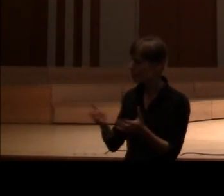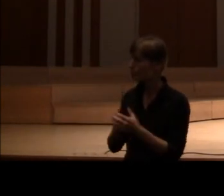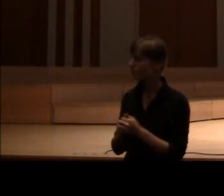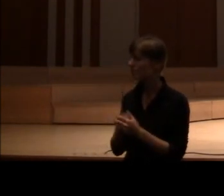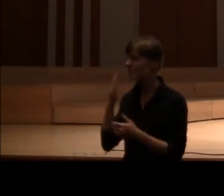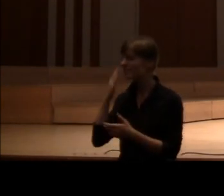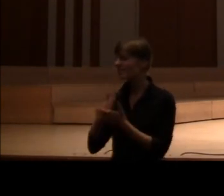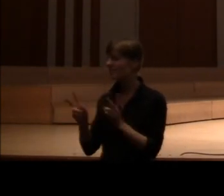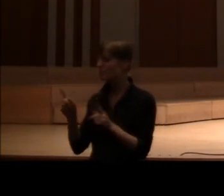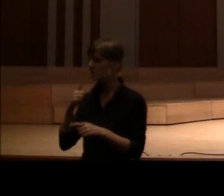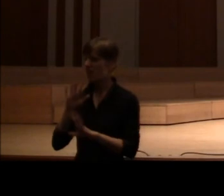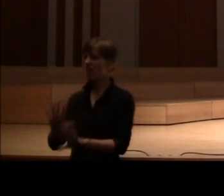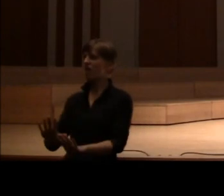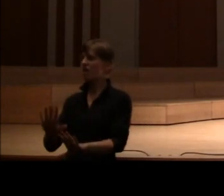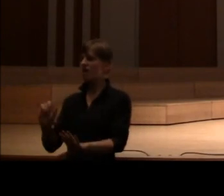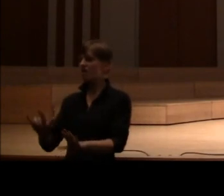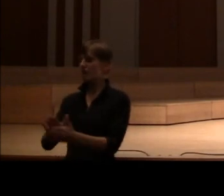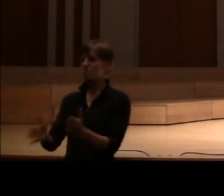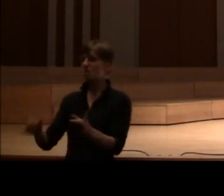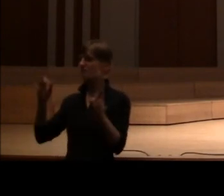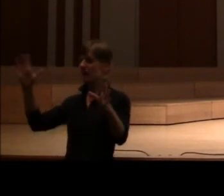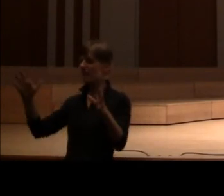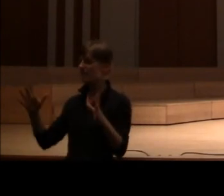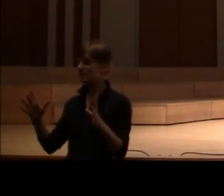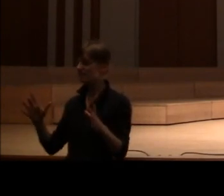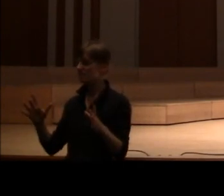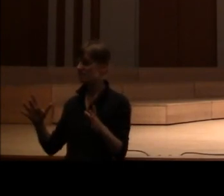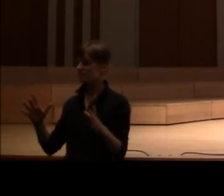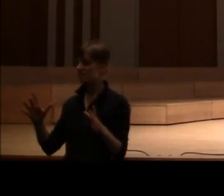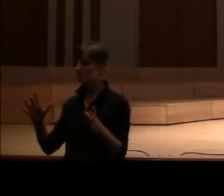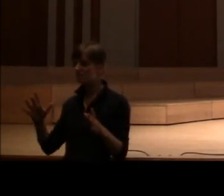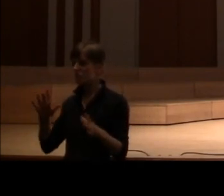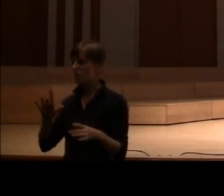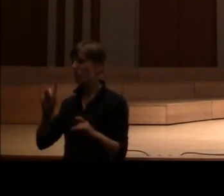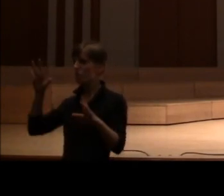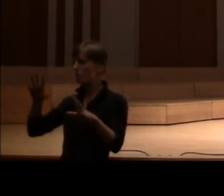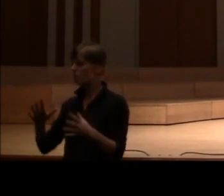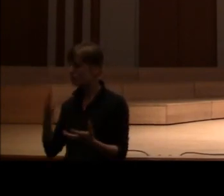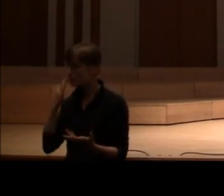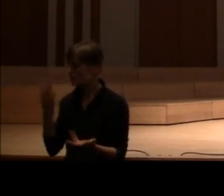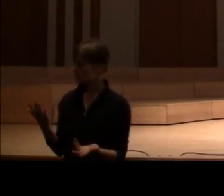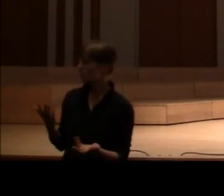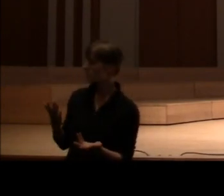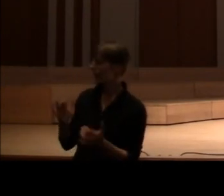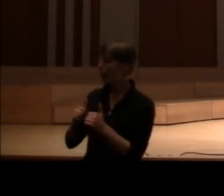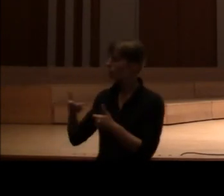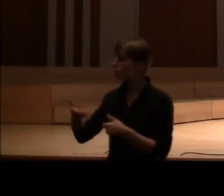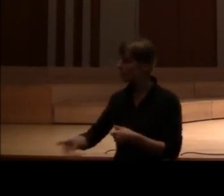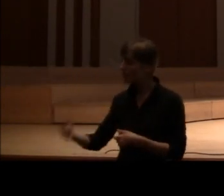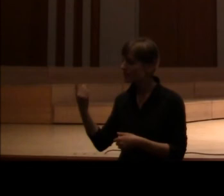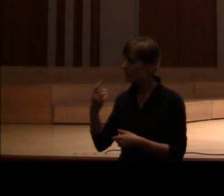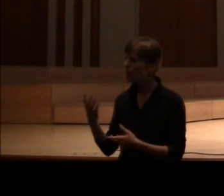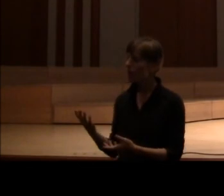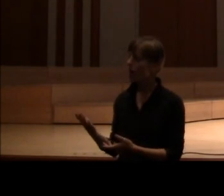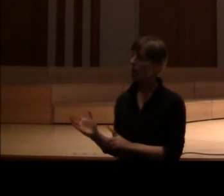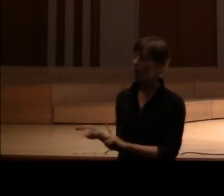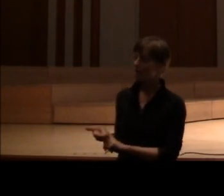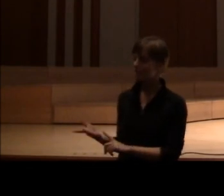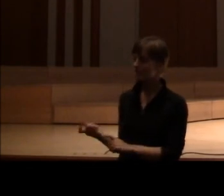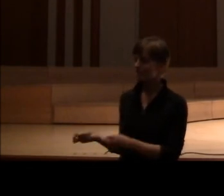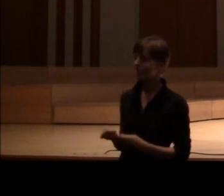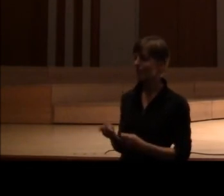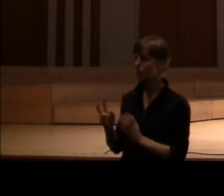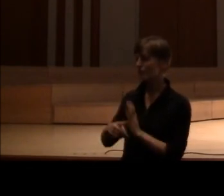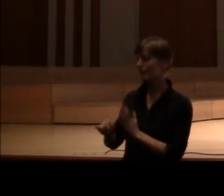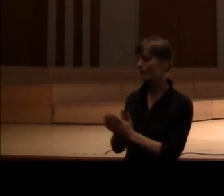so violent and nasty. How would you convince them to read it, that it has a really good story? What are some common things that you like about the